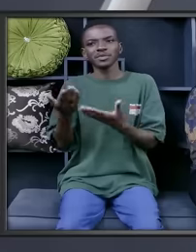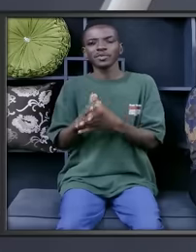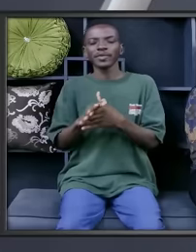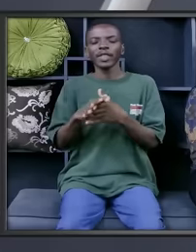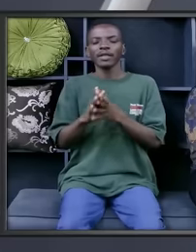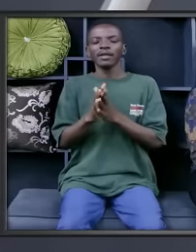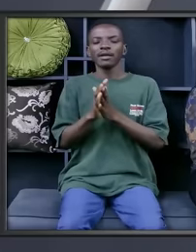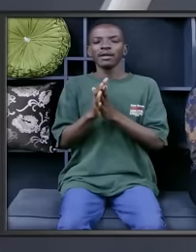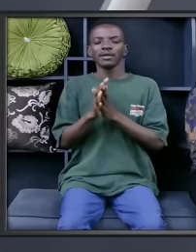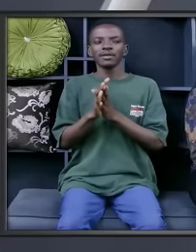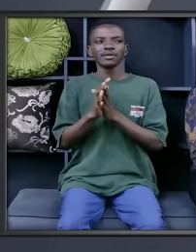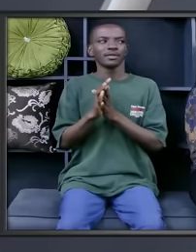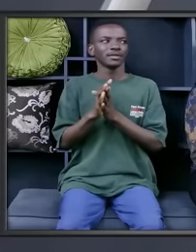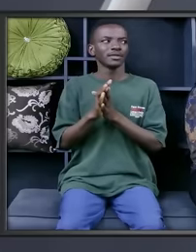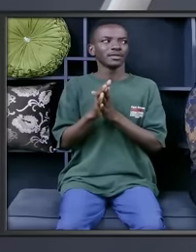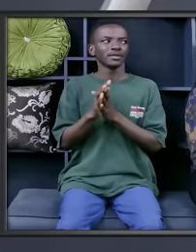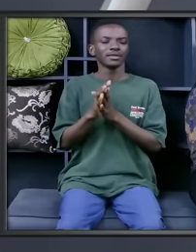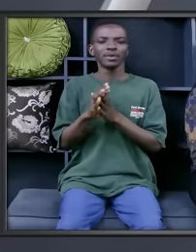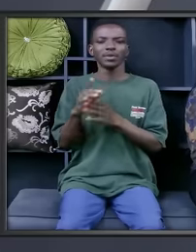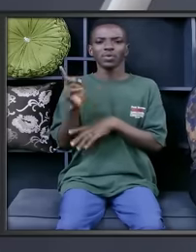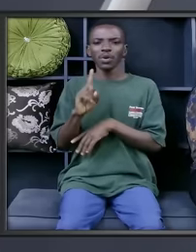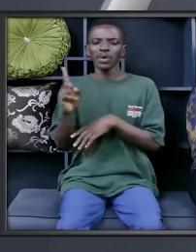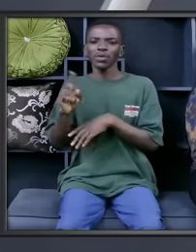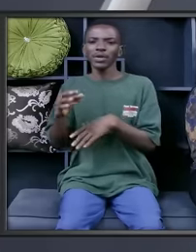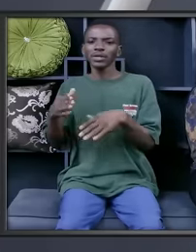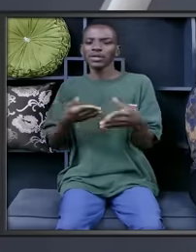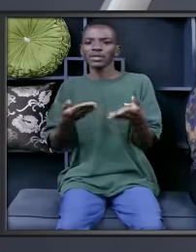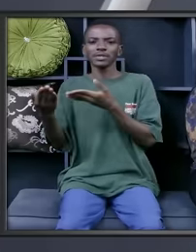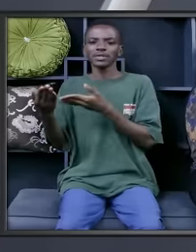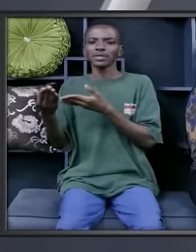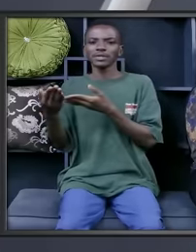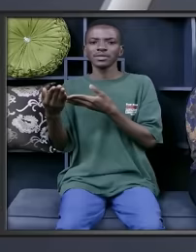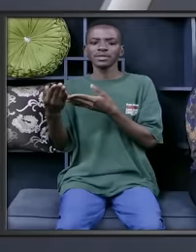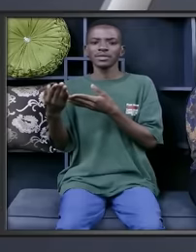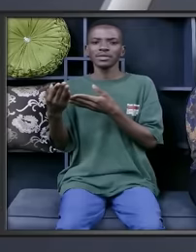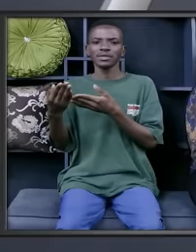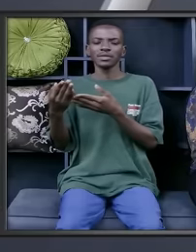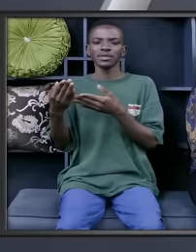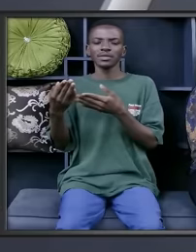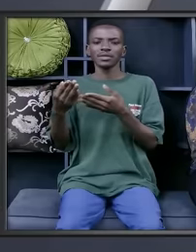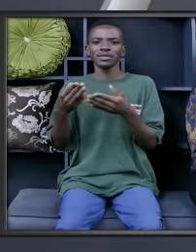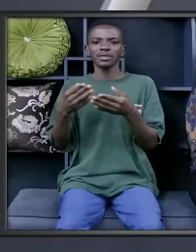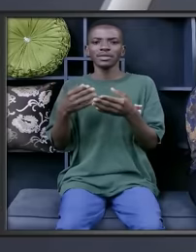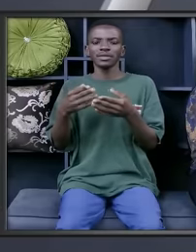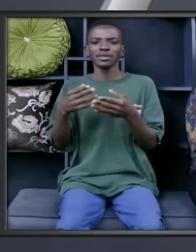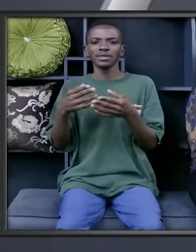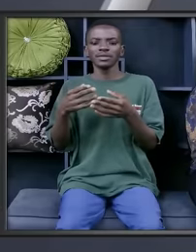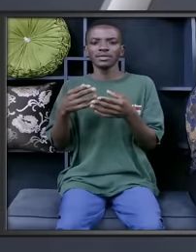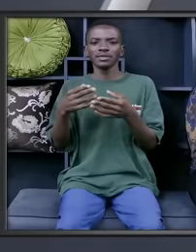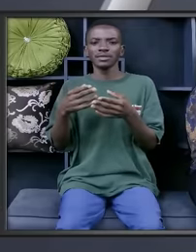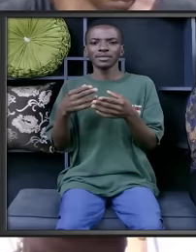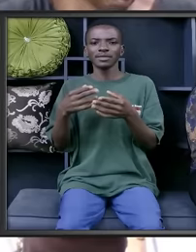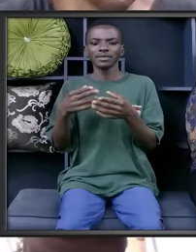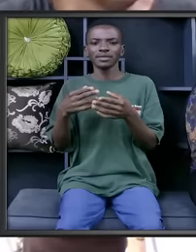I'm. Where you don't carry this matter go? For 2000. Sorry. For